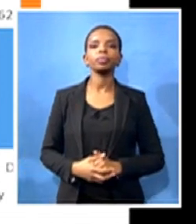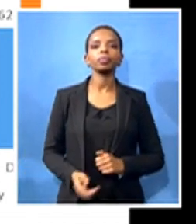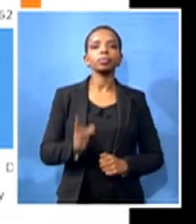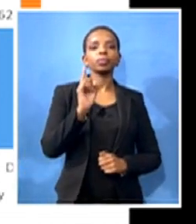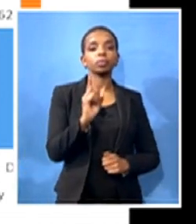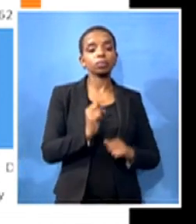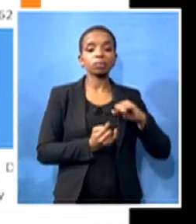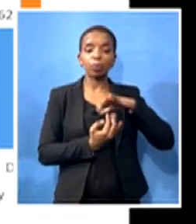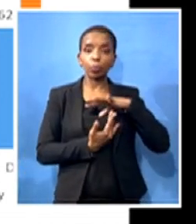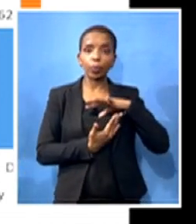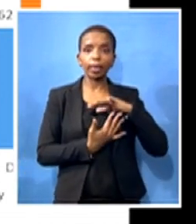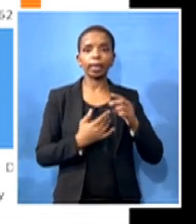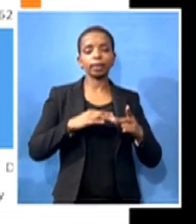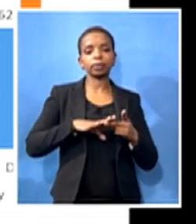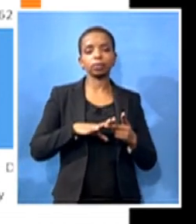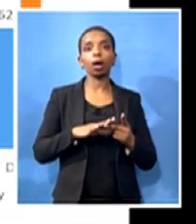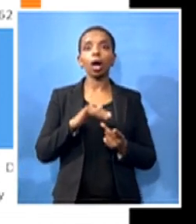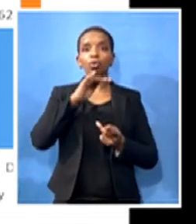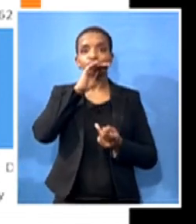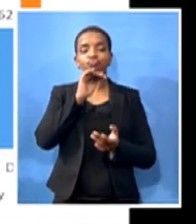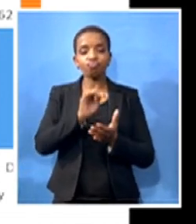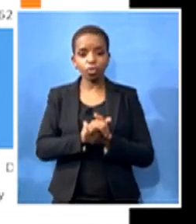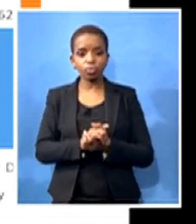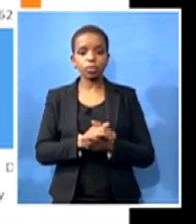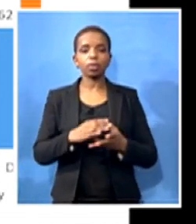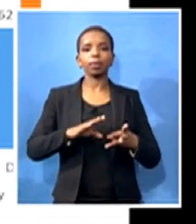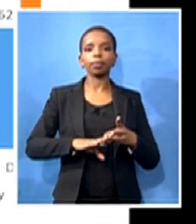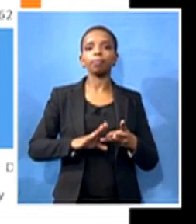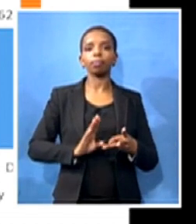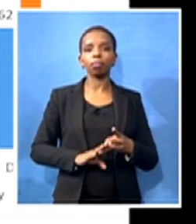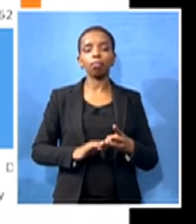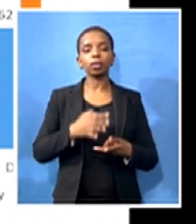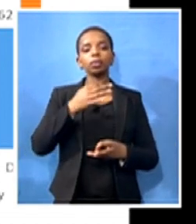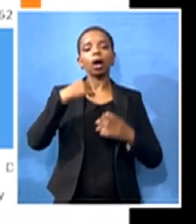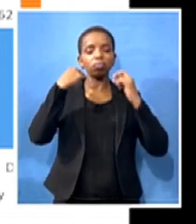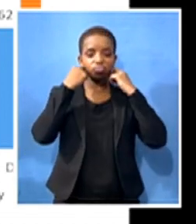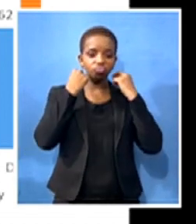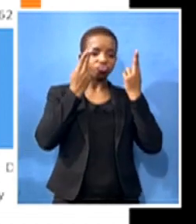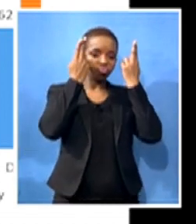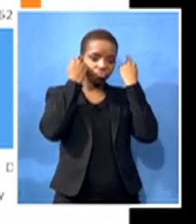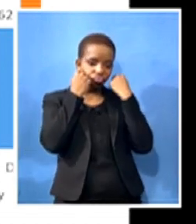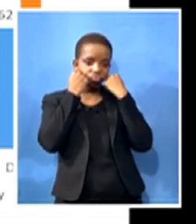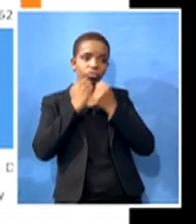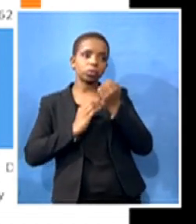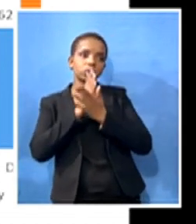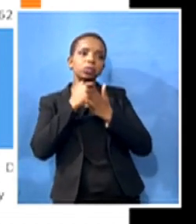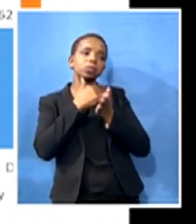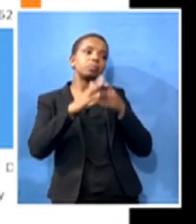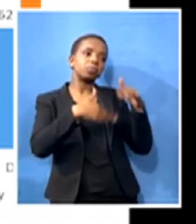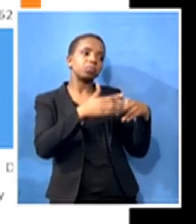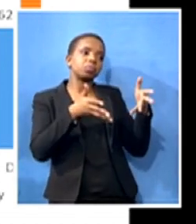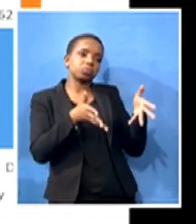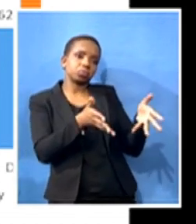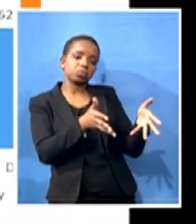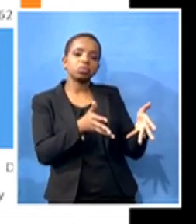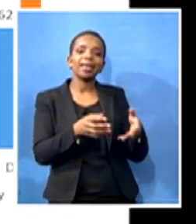and sacrifice rights. So trust in police was approximately around 50%